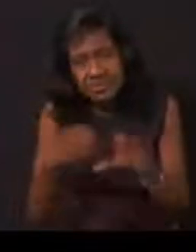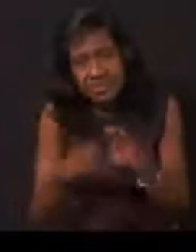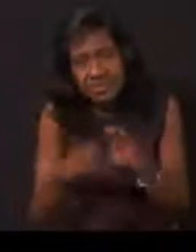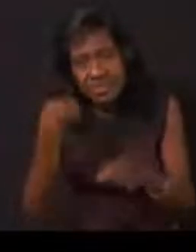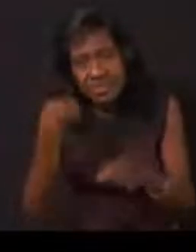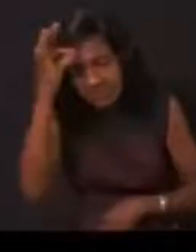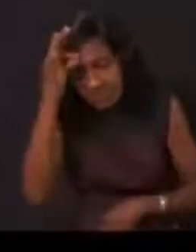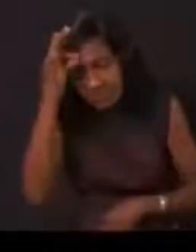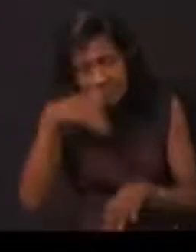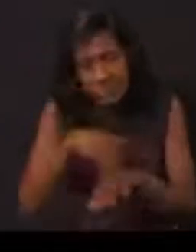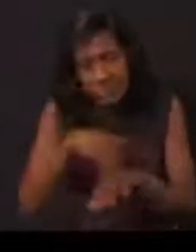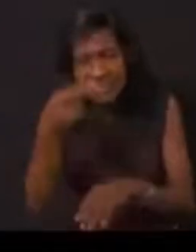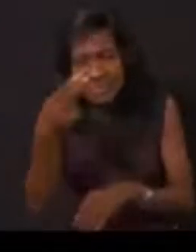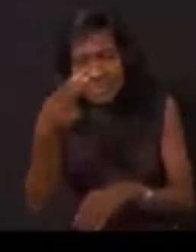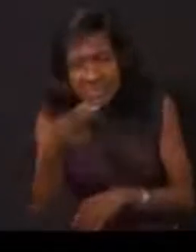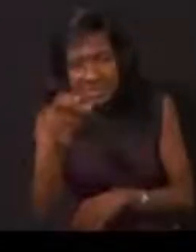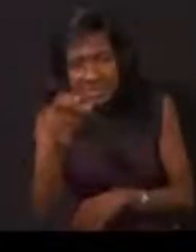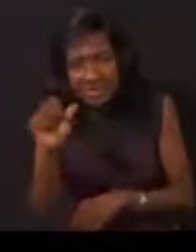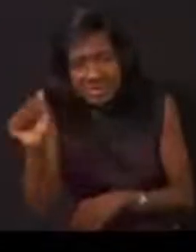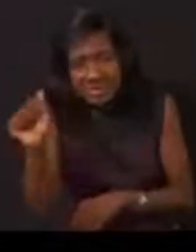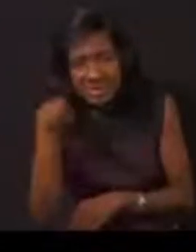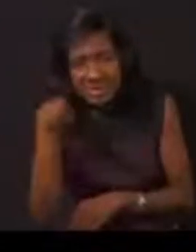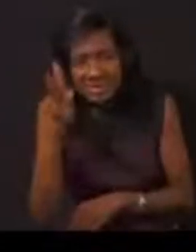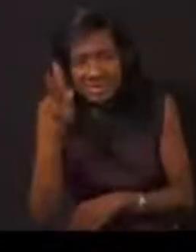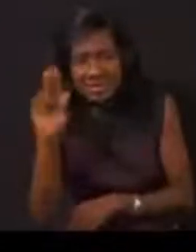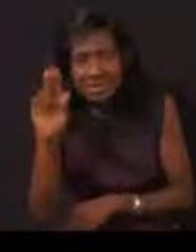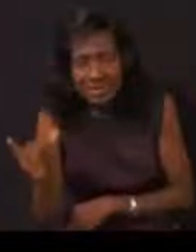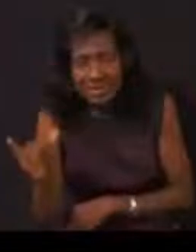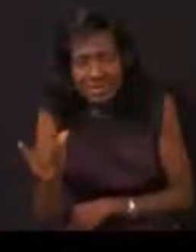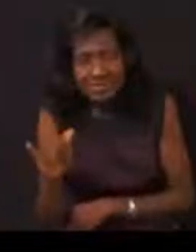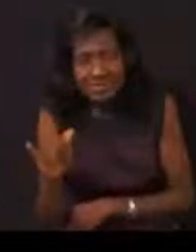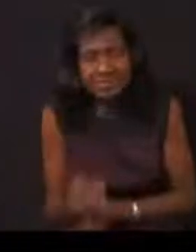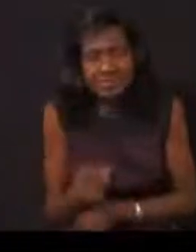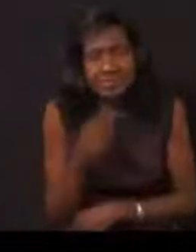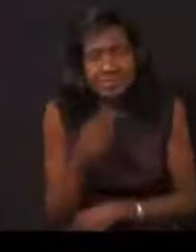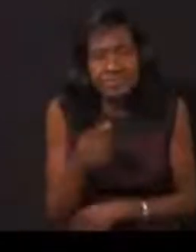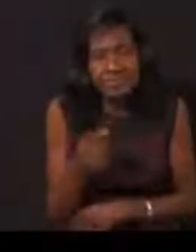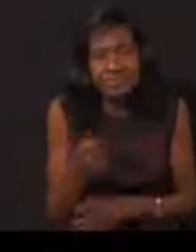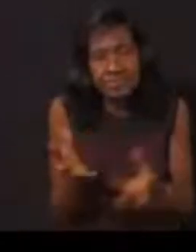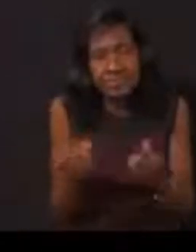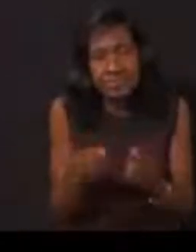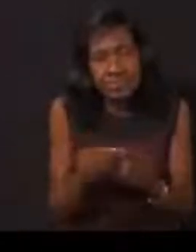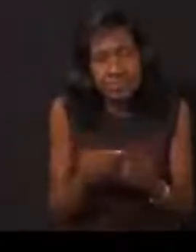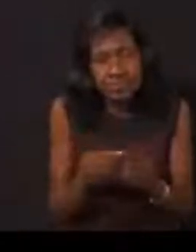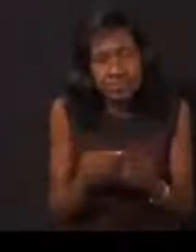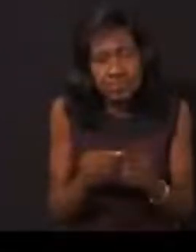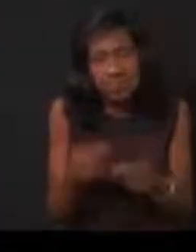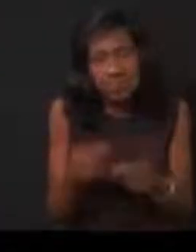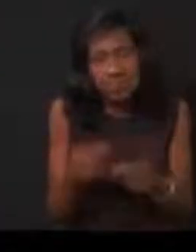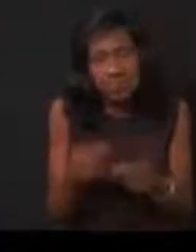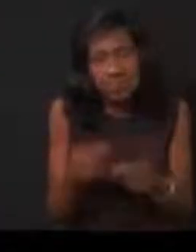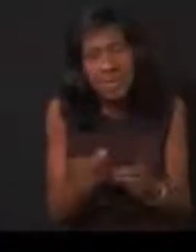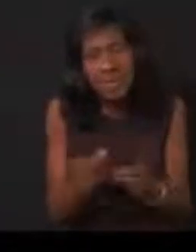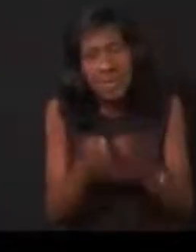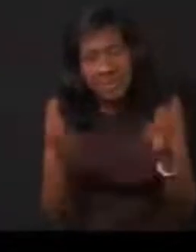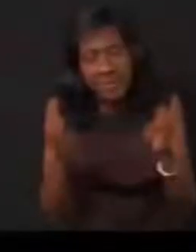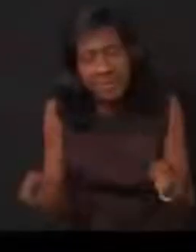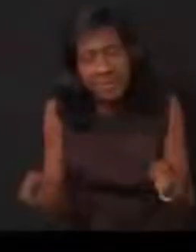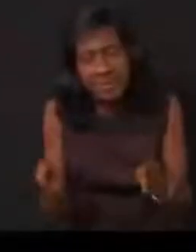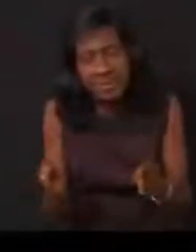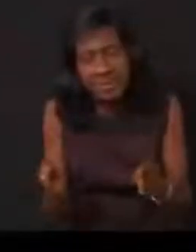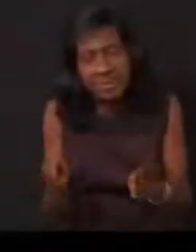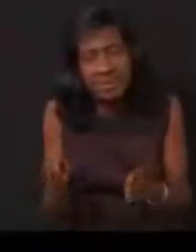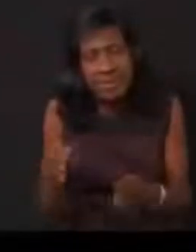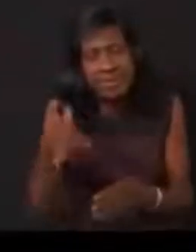flu@hsa.ky. Now, there's a launch to expand the public health call center, and being able to keep up with the